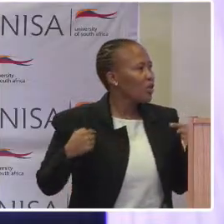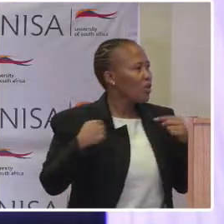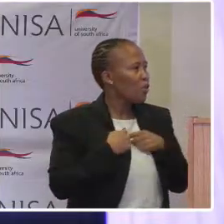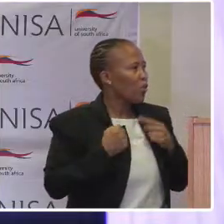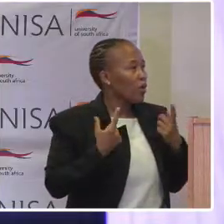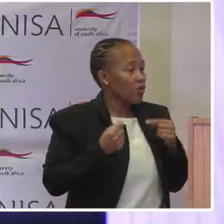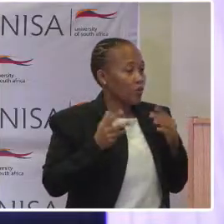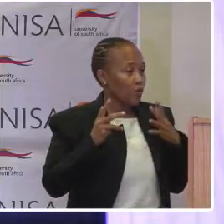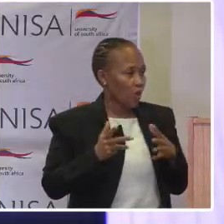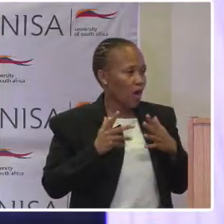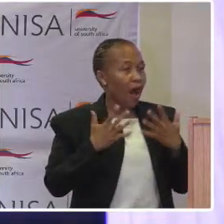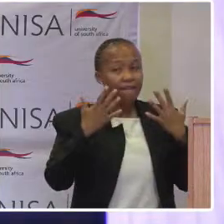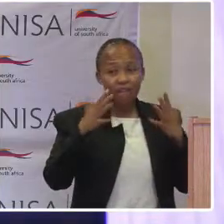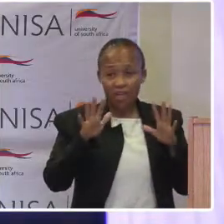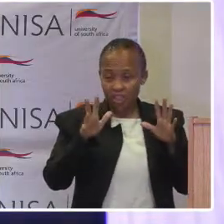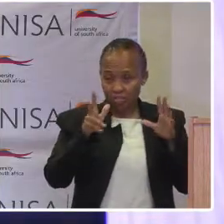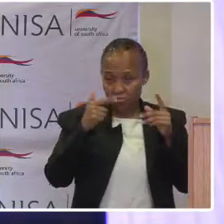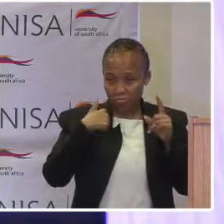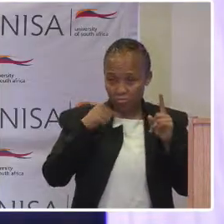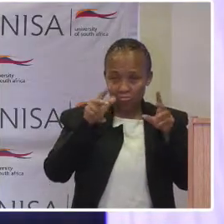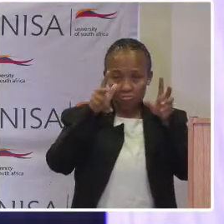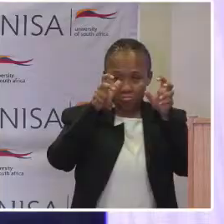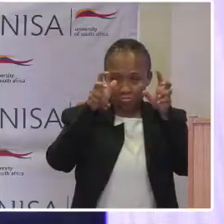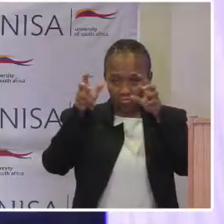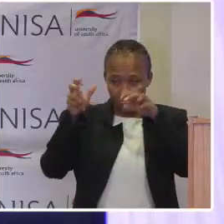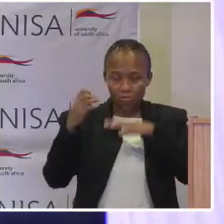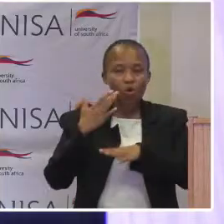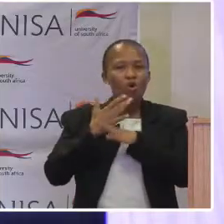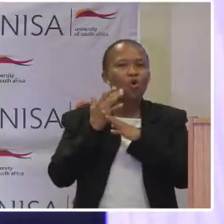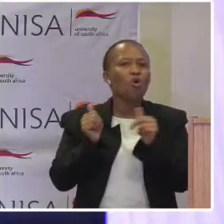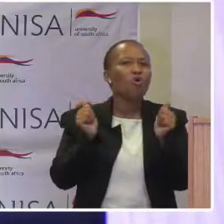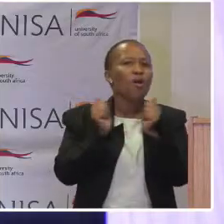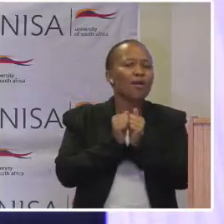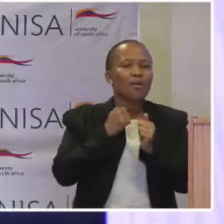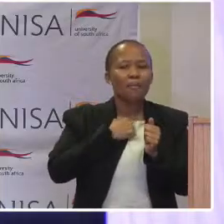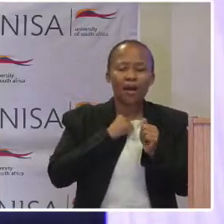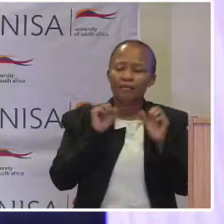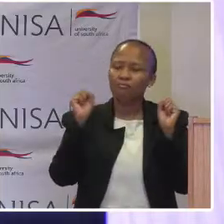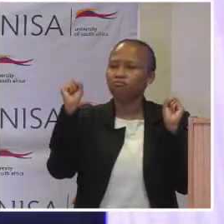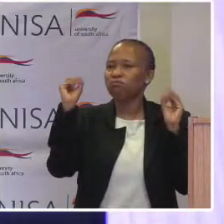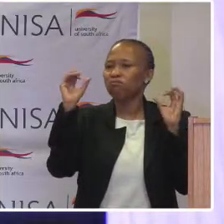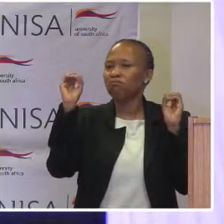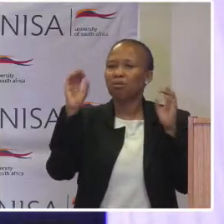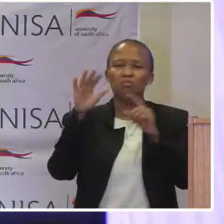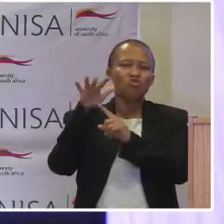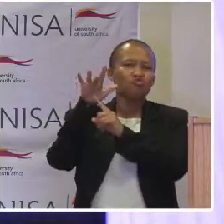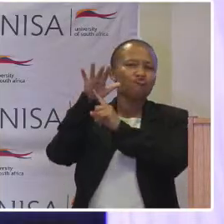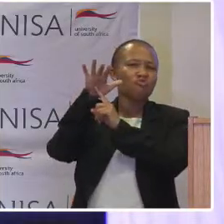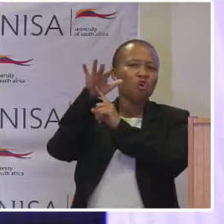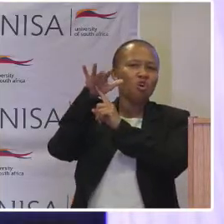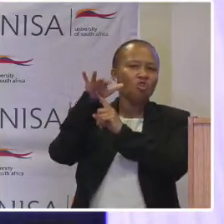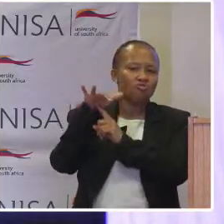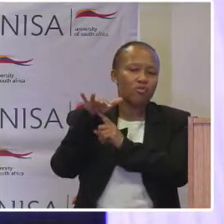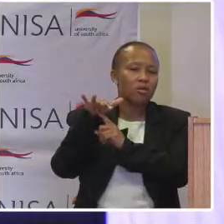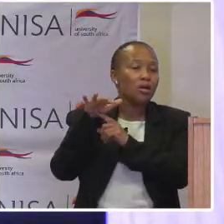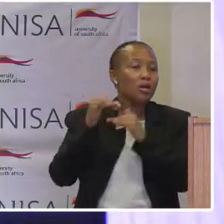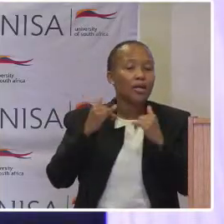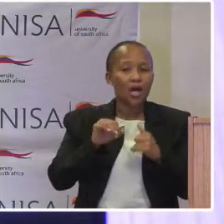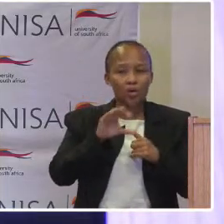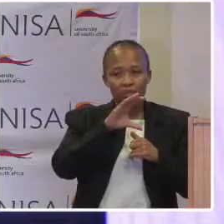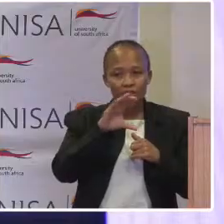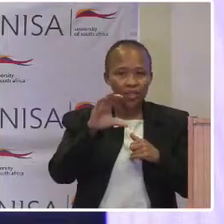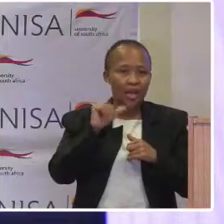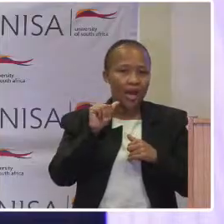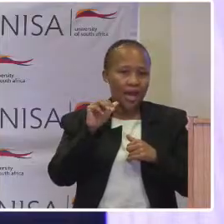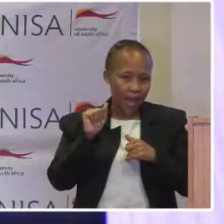here, they are mostly talking about the drones. And the CAA is holding the